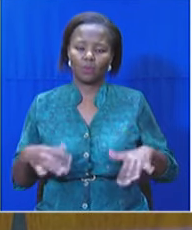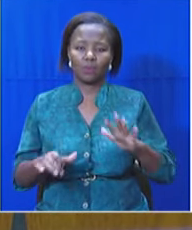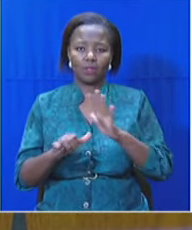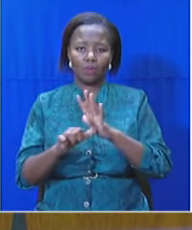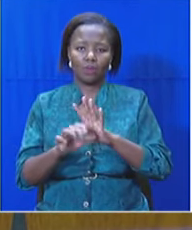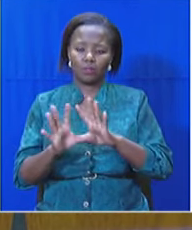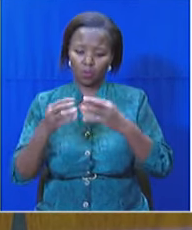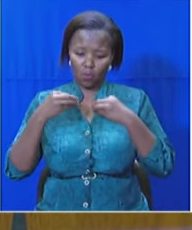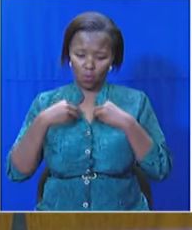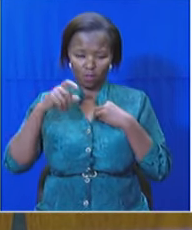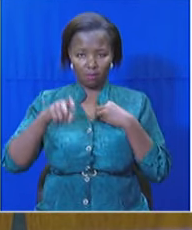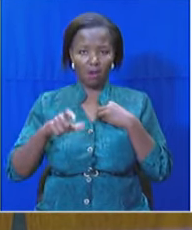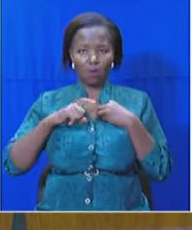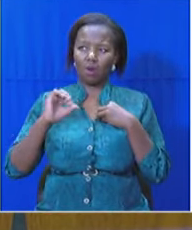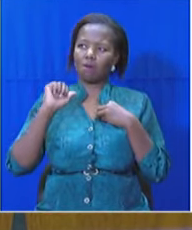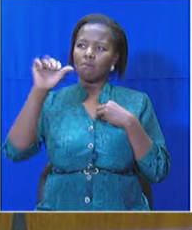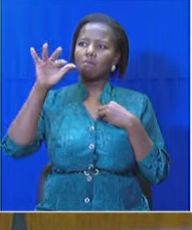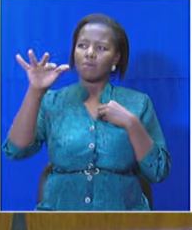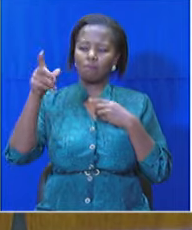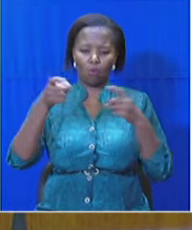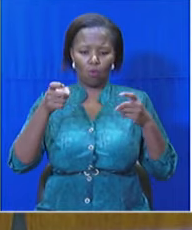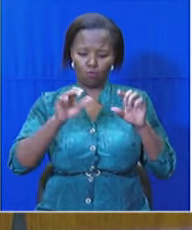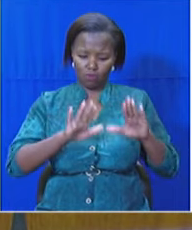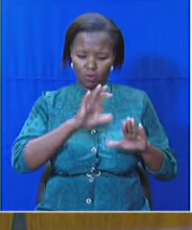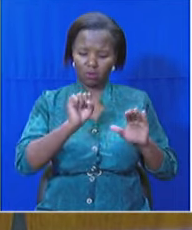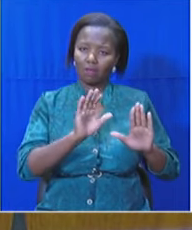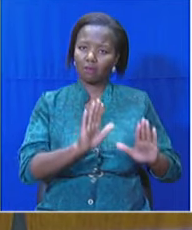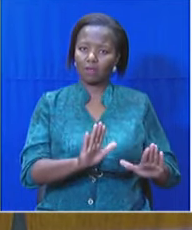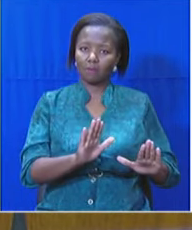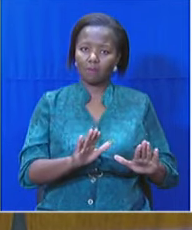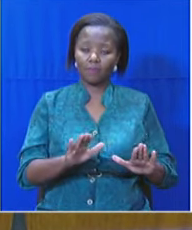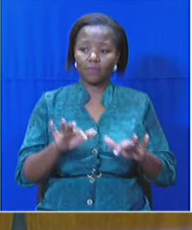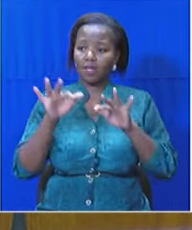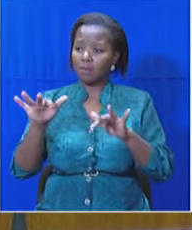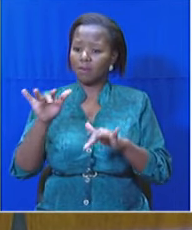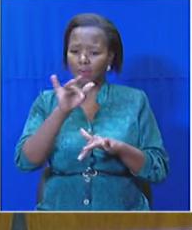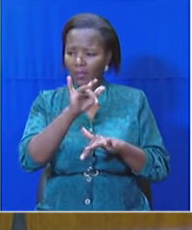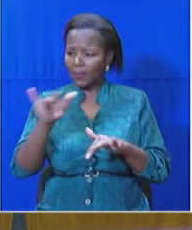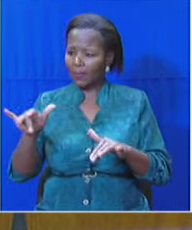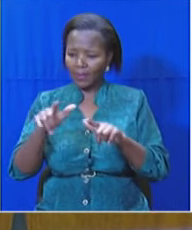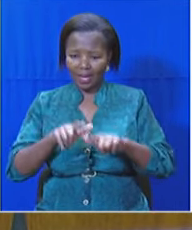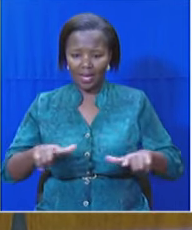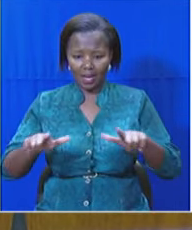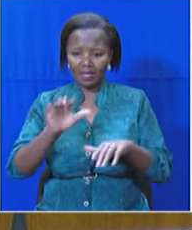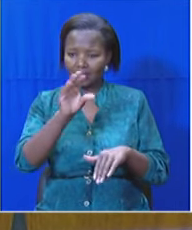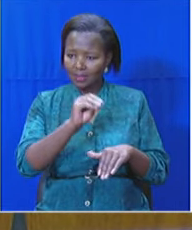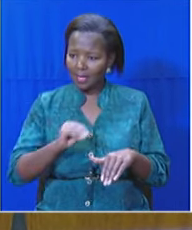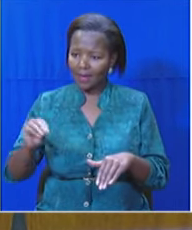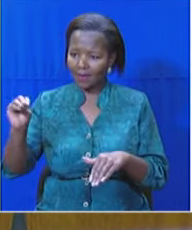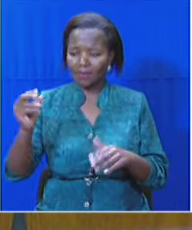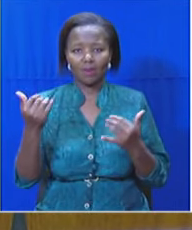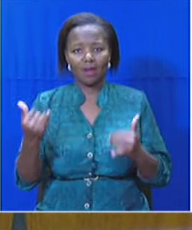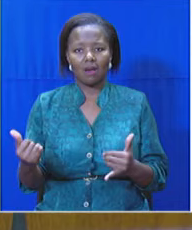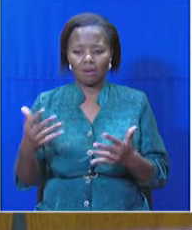Hence foreigners control us through our own land. Landlessness has made indigenous people a